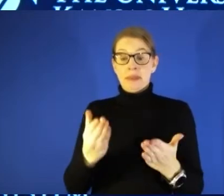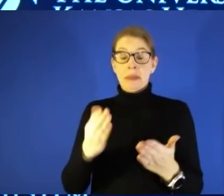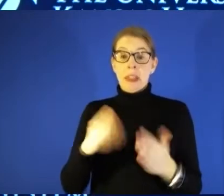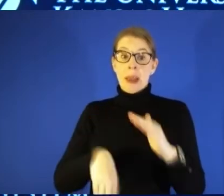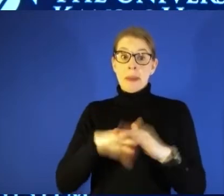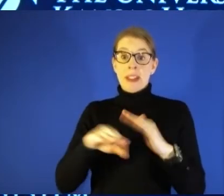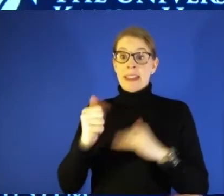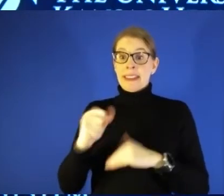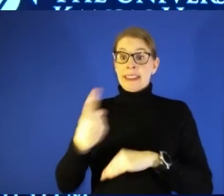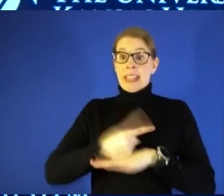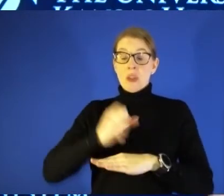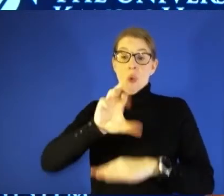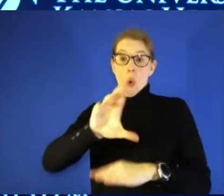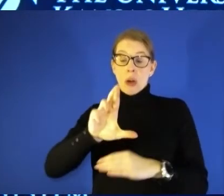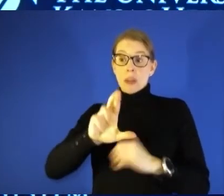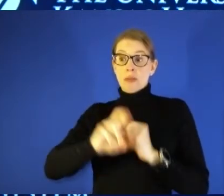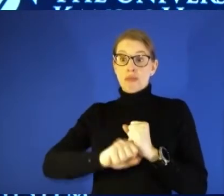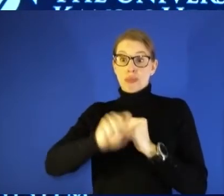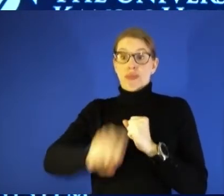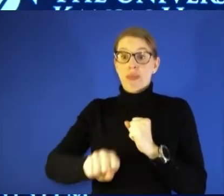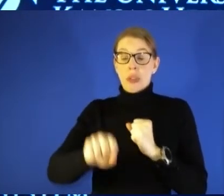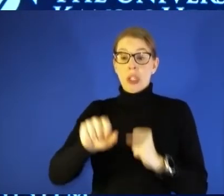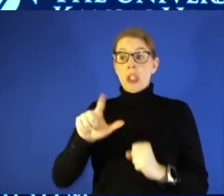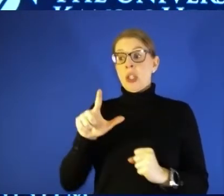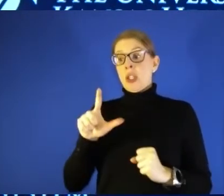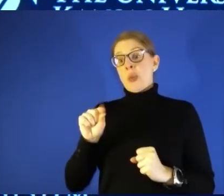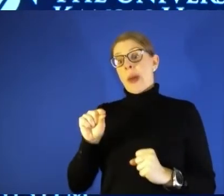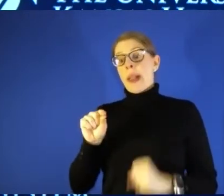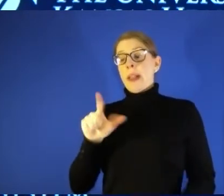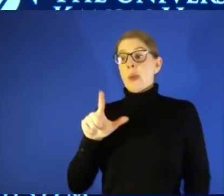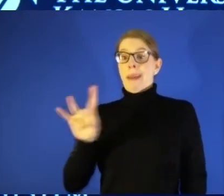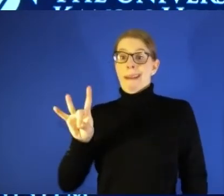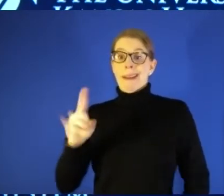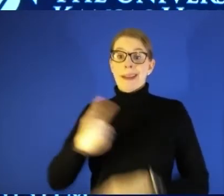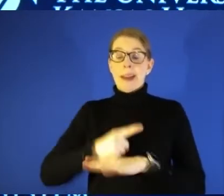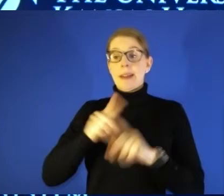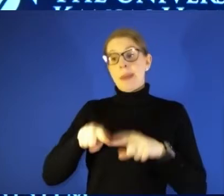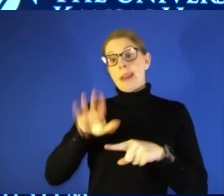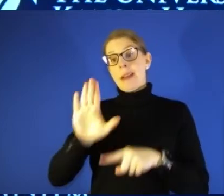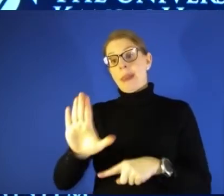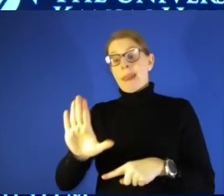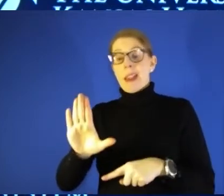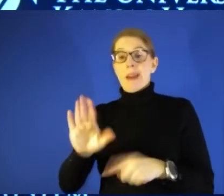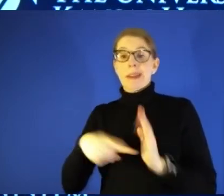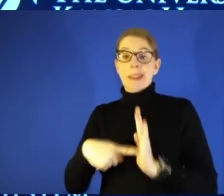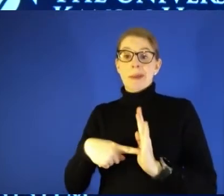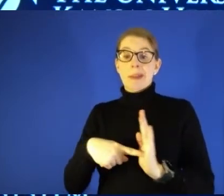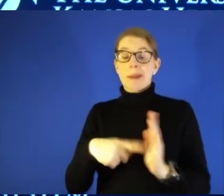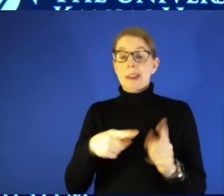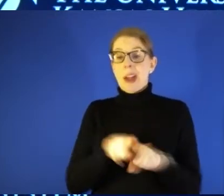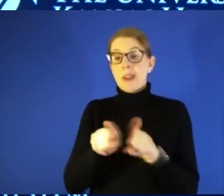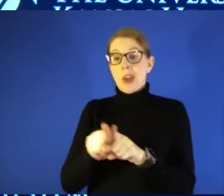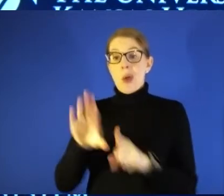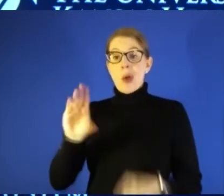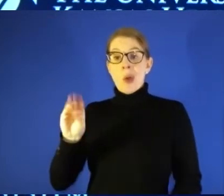extend beyond 20, 28 days, again, depending on their symptoms and their underlying medical conditions. So again,